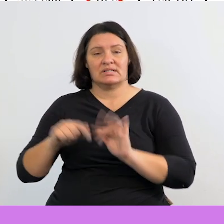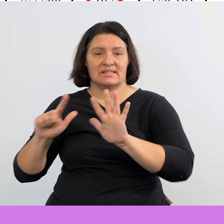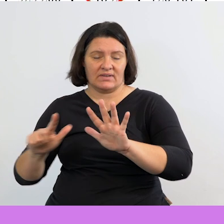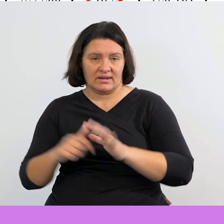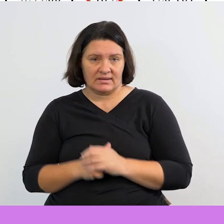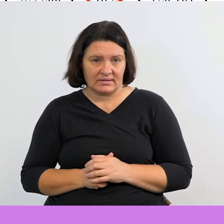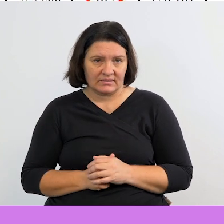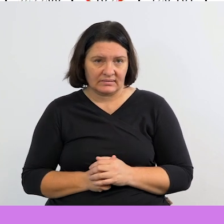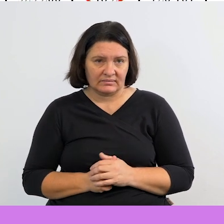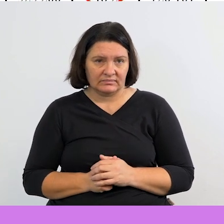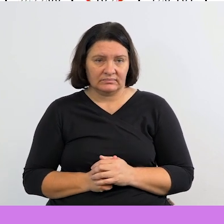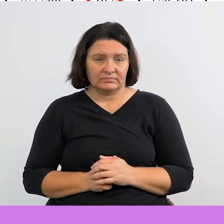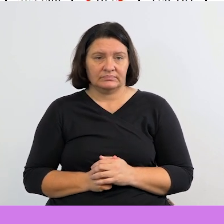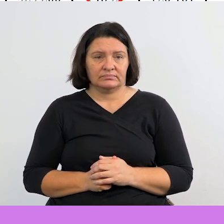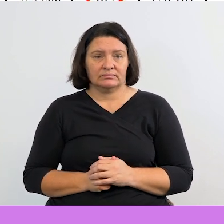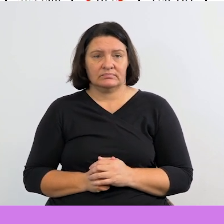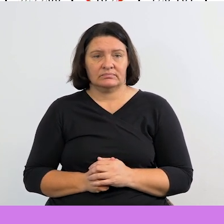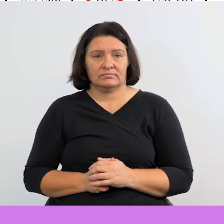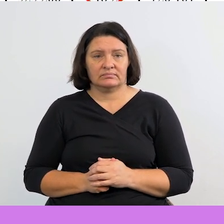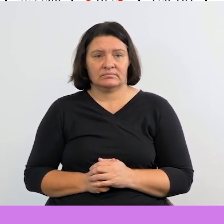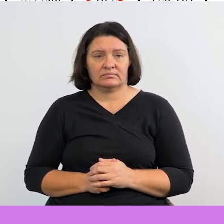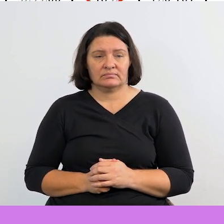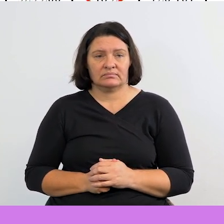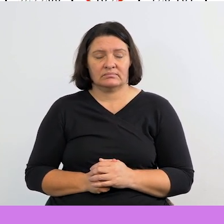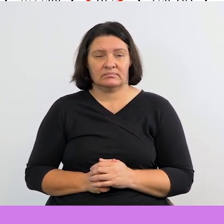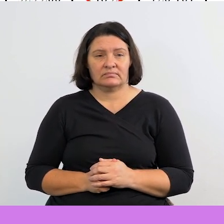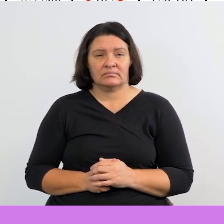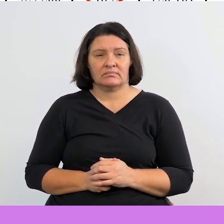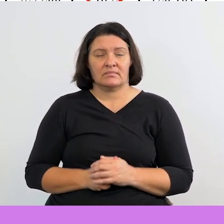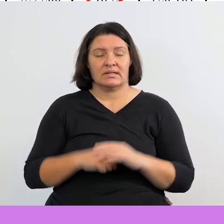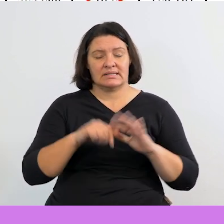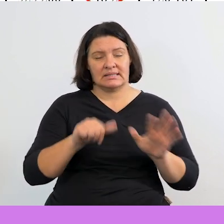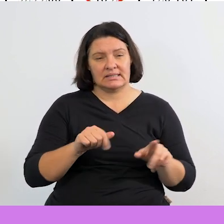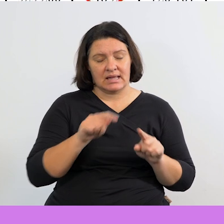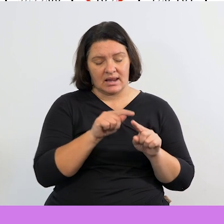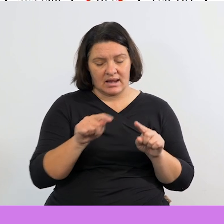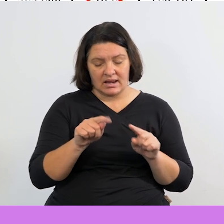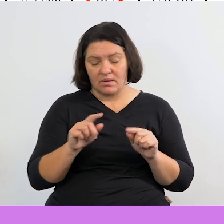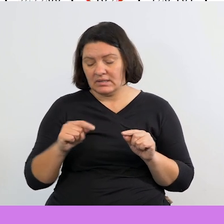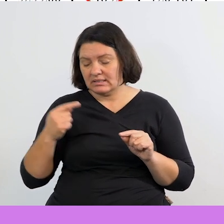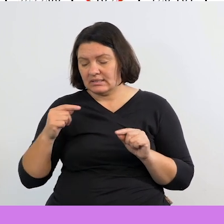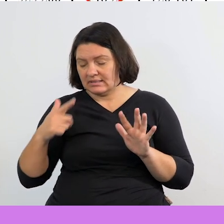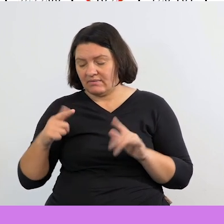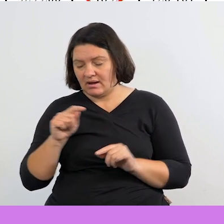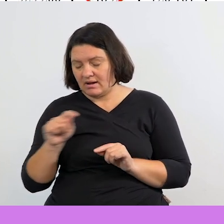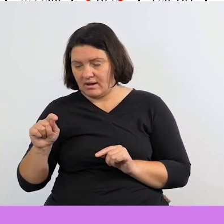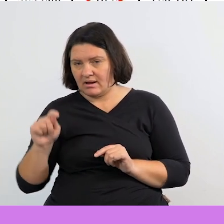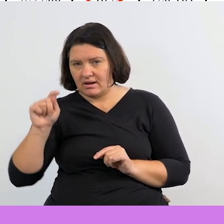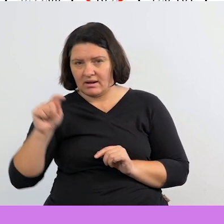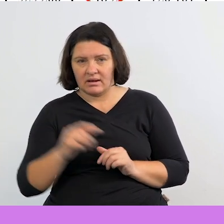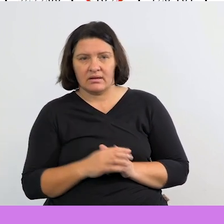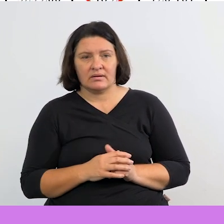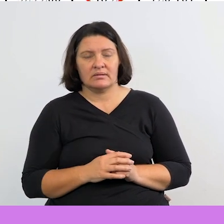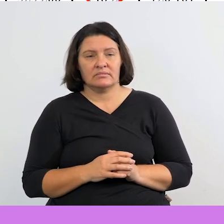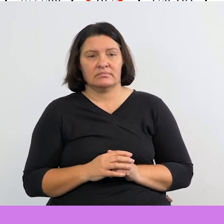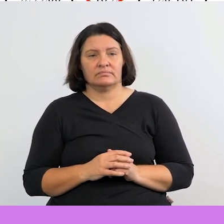16.7. 16.7, so it's 16 point, I'm going to go here, and I'll